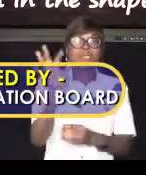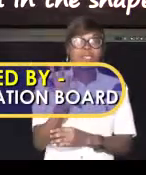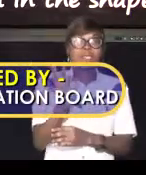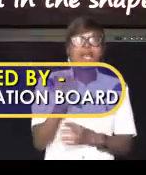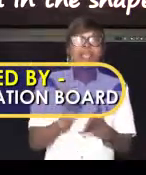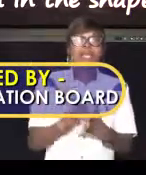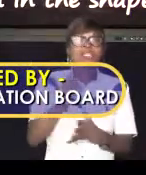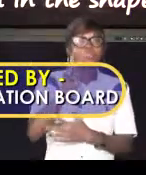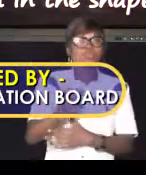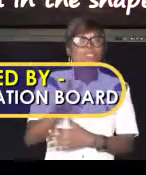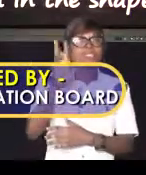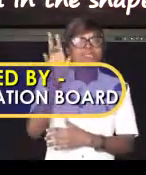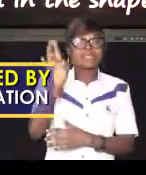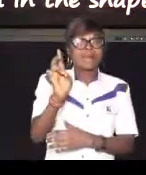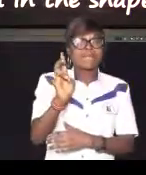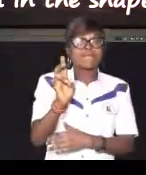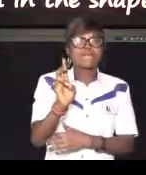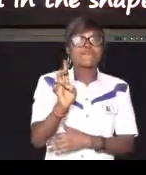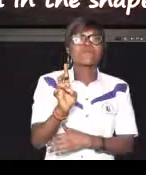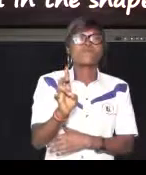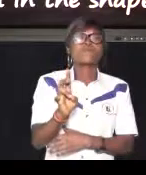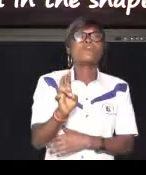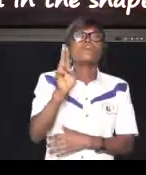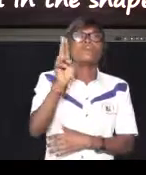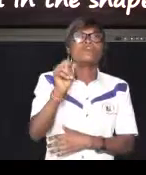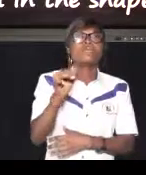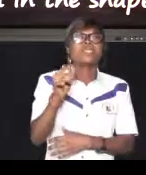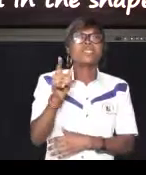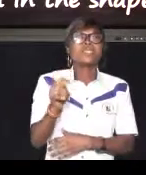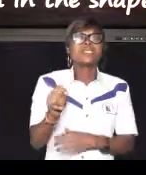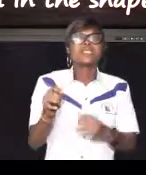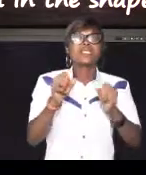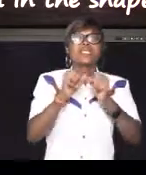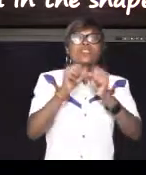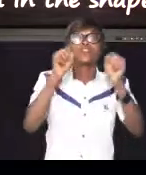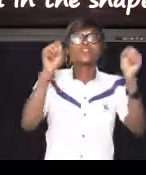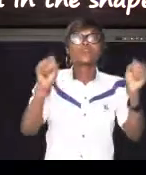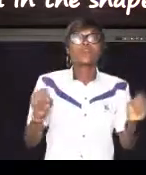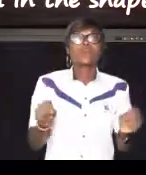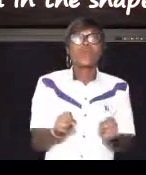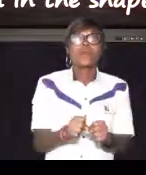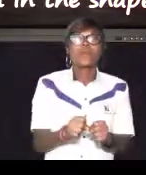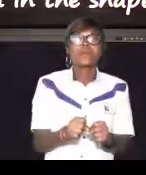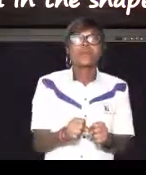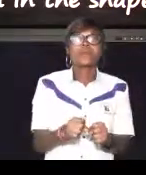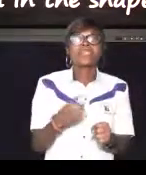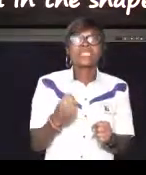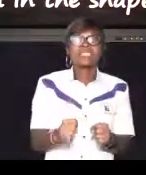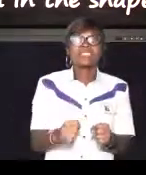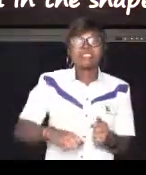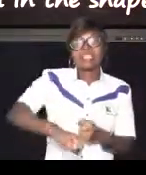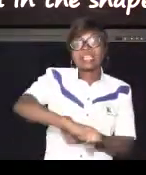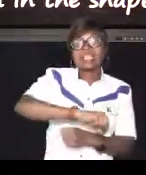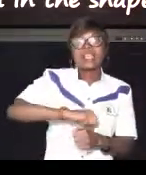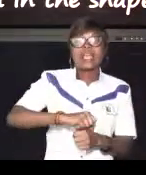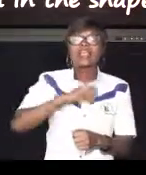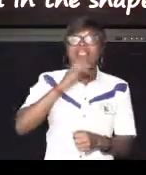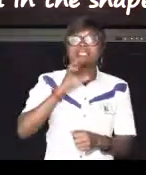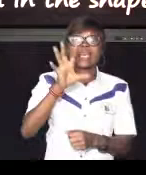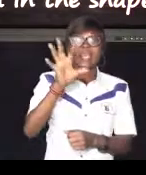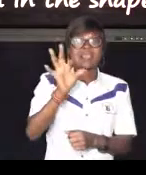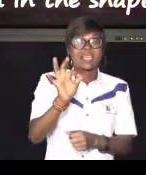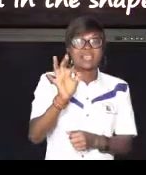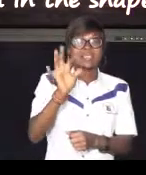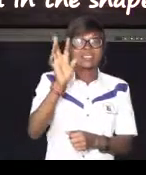That is 27 unit squares. And so we say that the area of this rectangle is